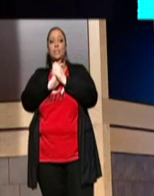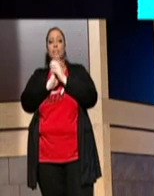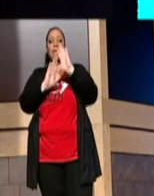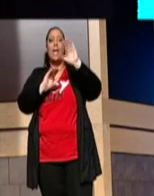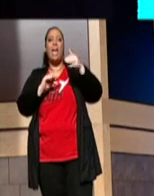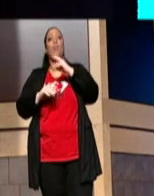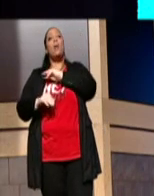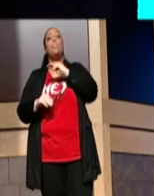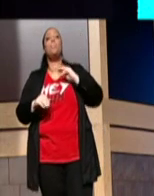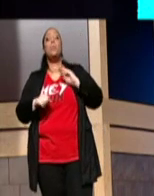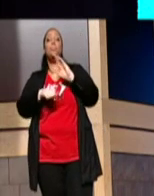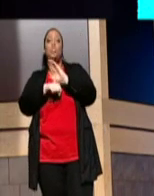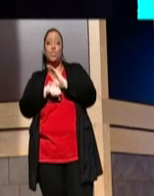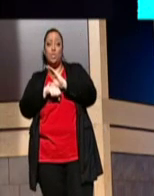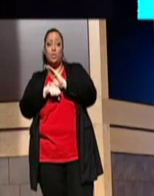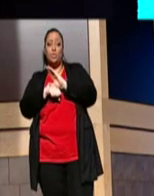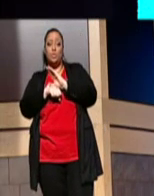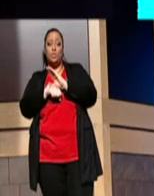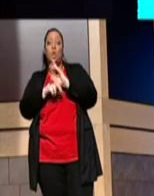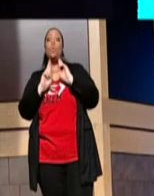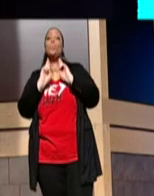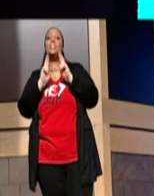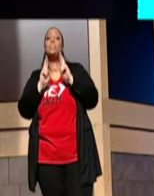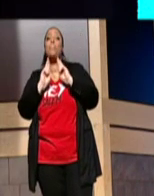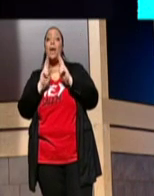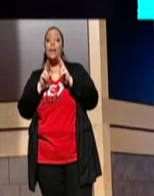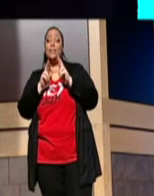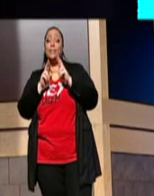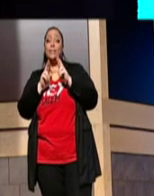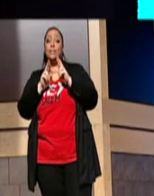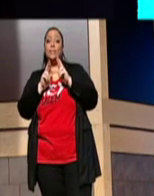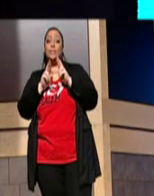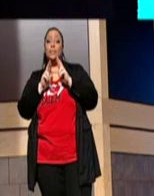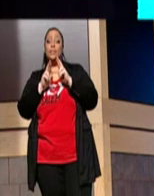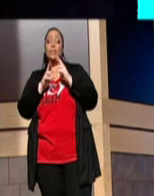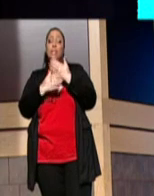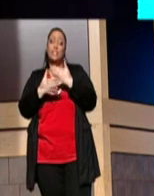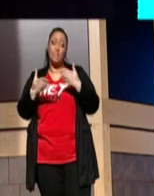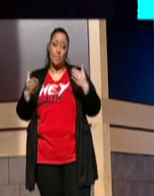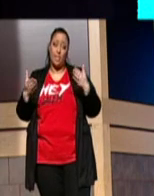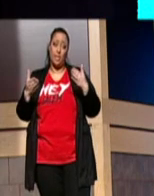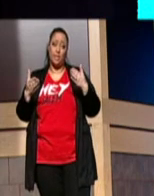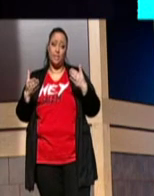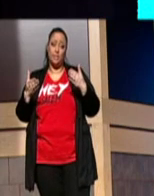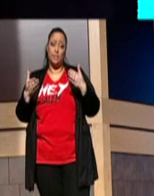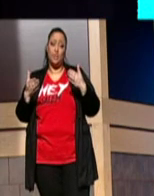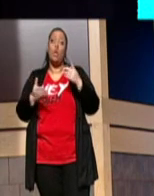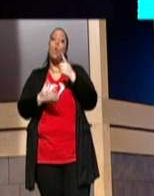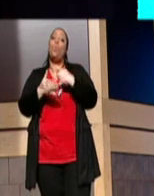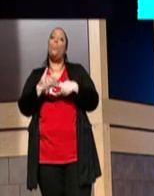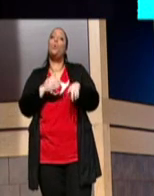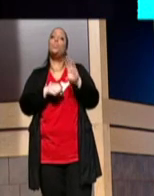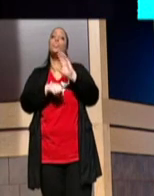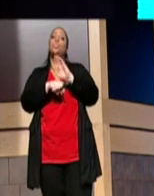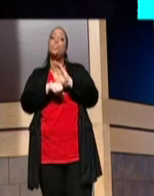members of your church responded to some of the things? What are some of the things that your church is doing to help people in this